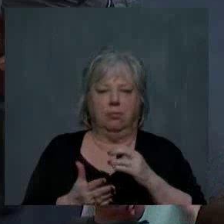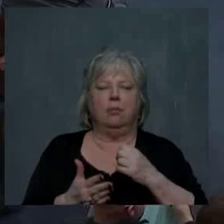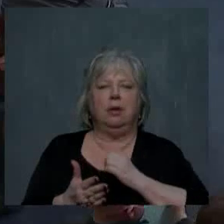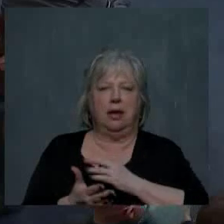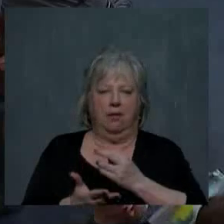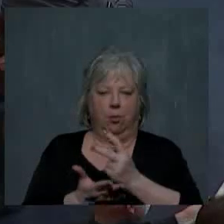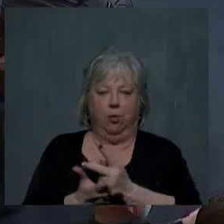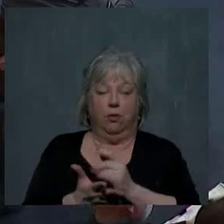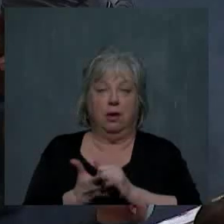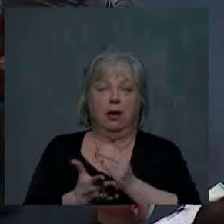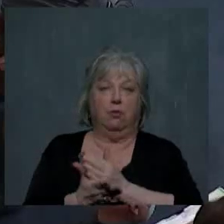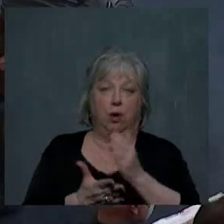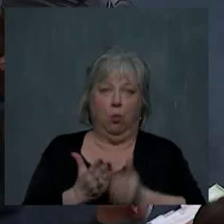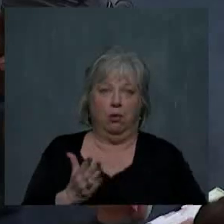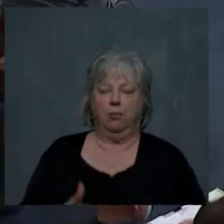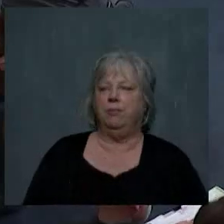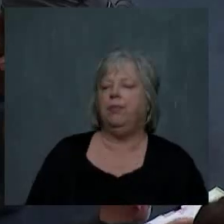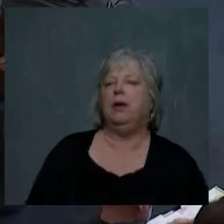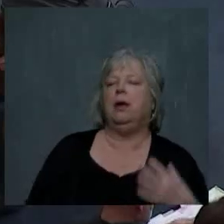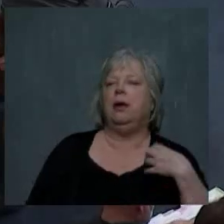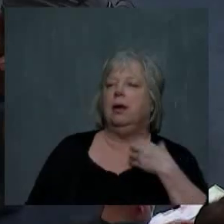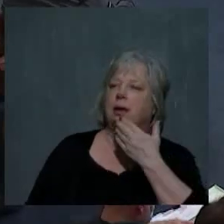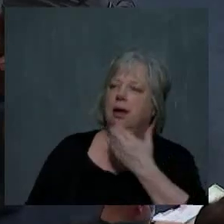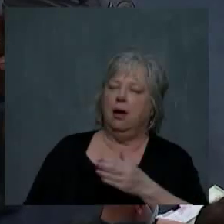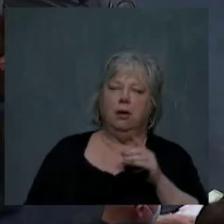Thank you, Donna. Do we have any motions, please?